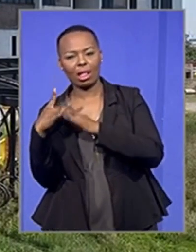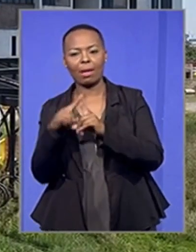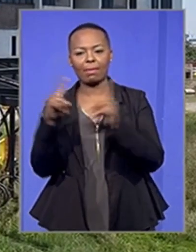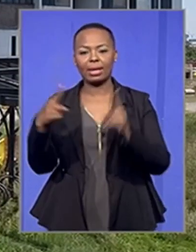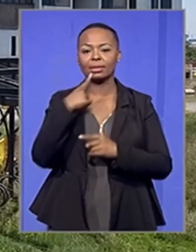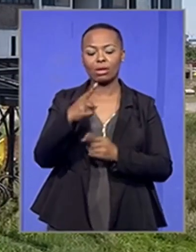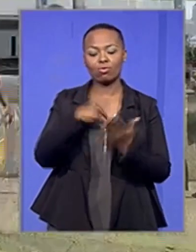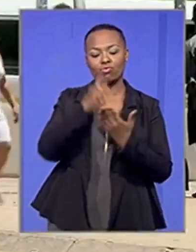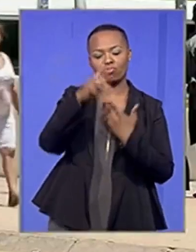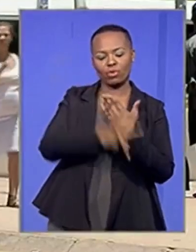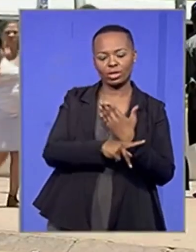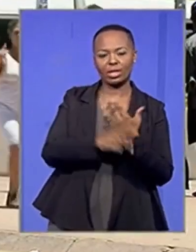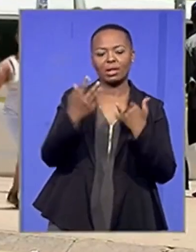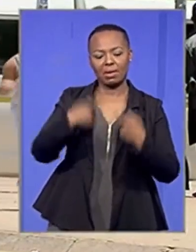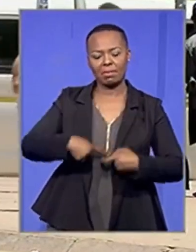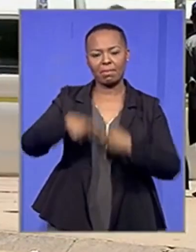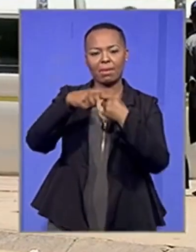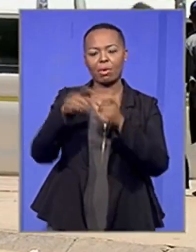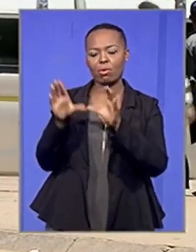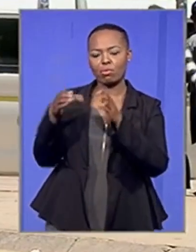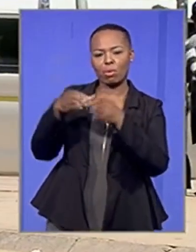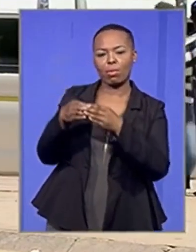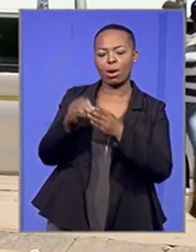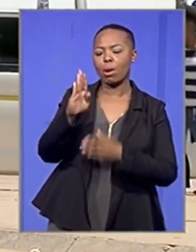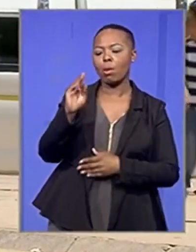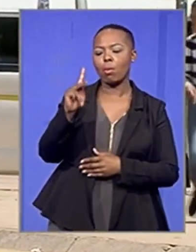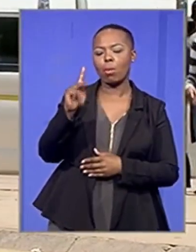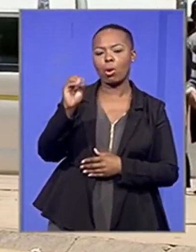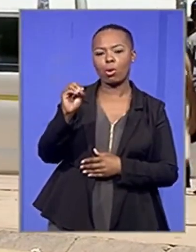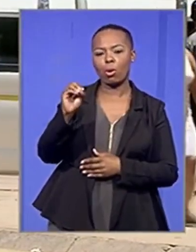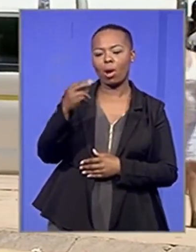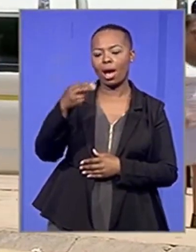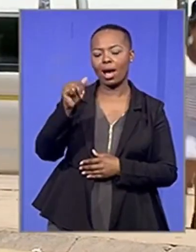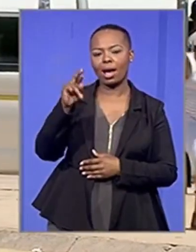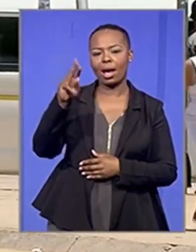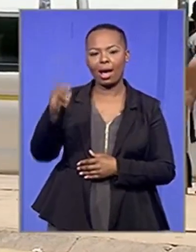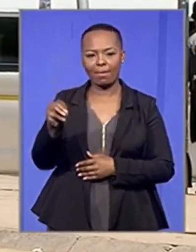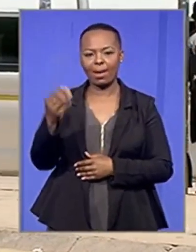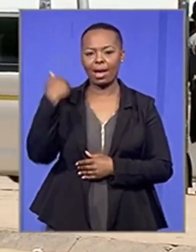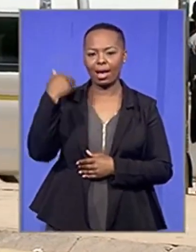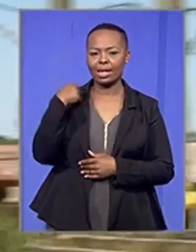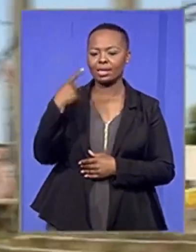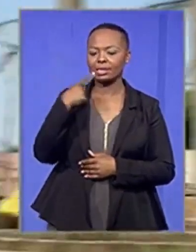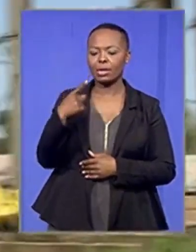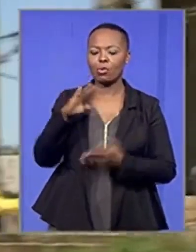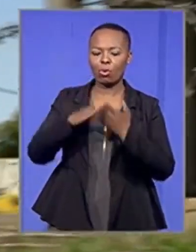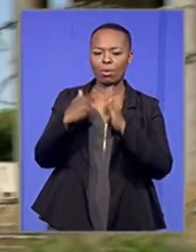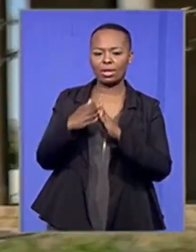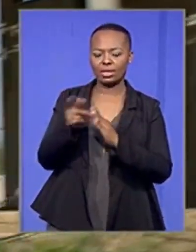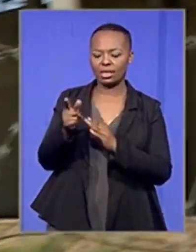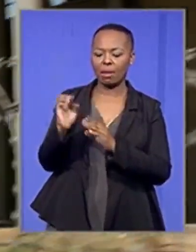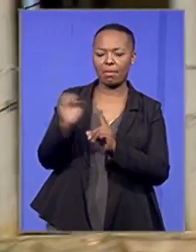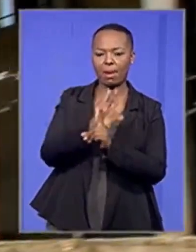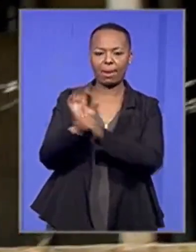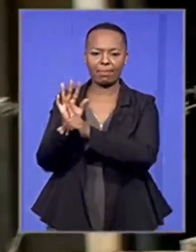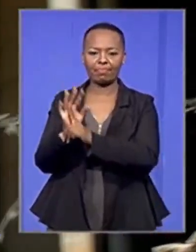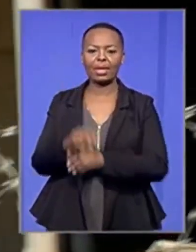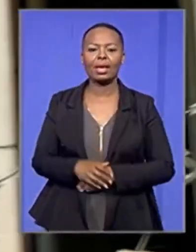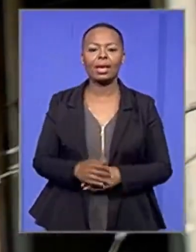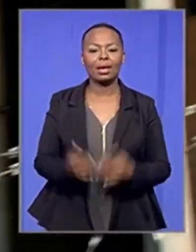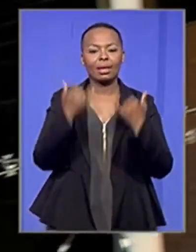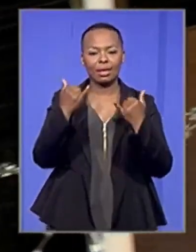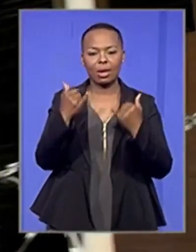kaileng fa projeke e kgoreleditswe ke setlhopha sa Boko Haram seo se neng se itlhagisitse jaaka baagi. Projeke e jele